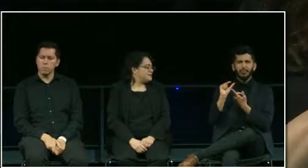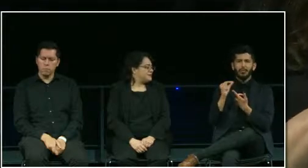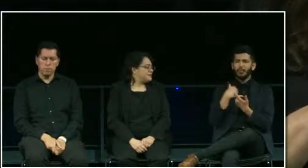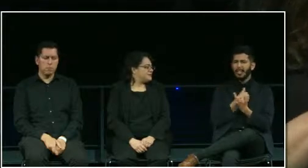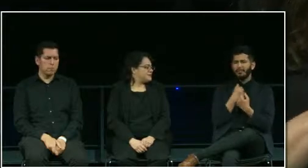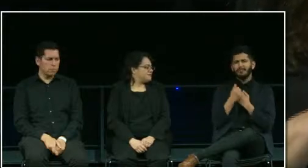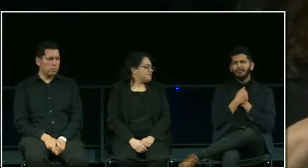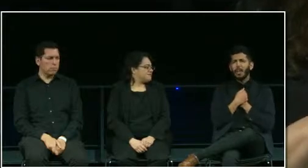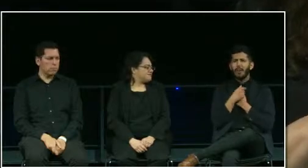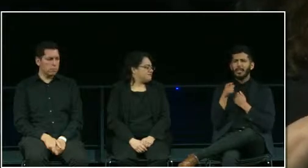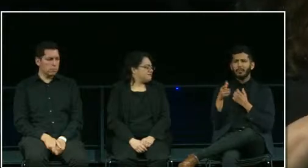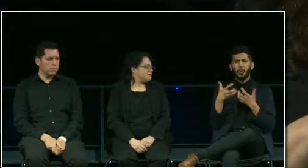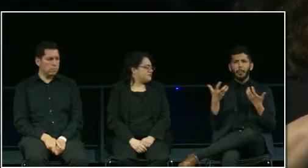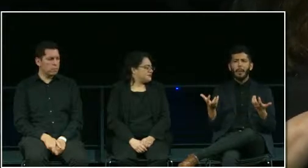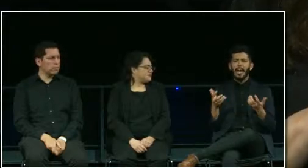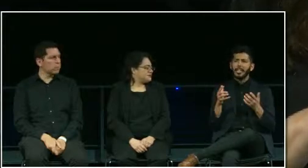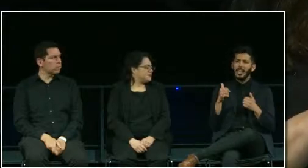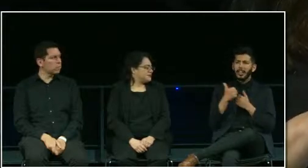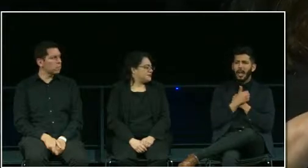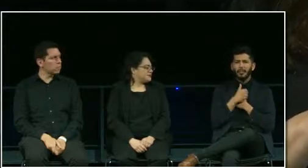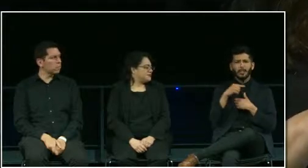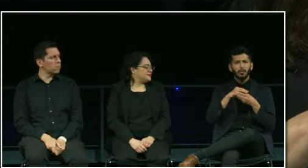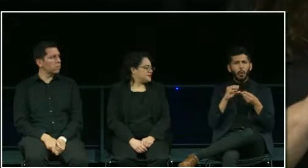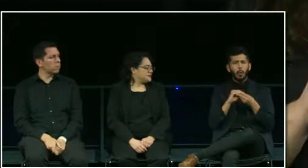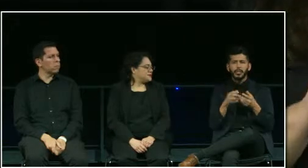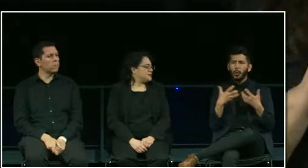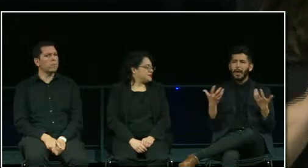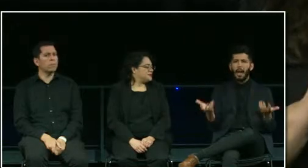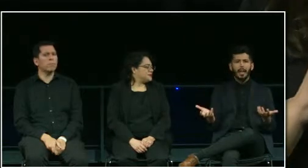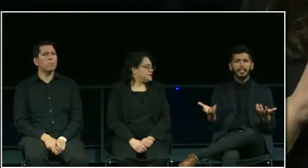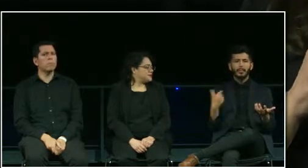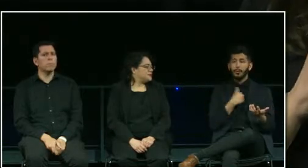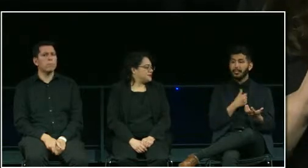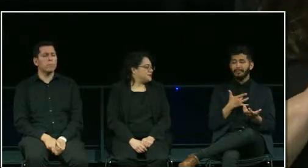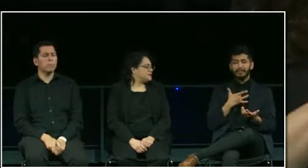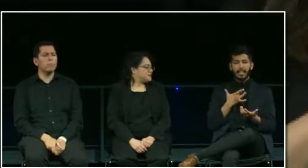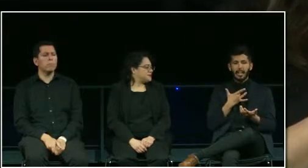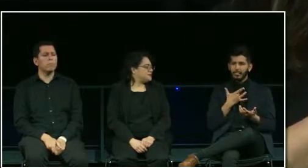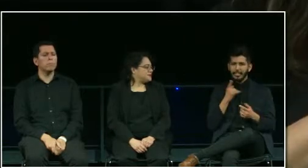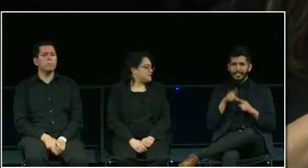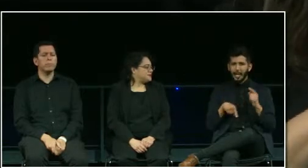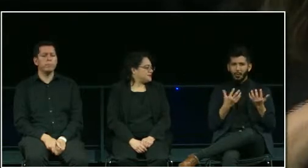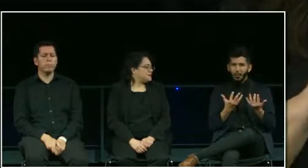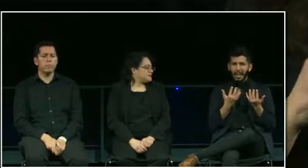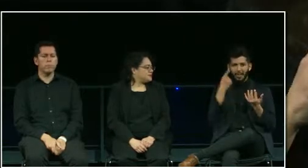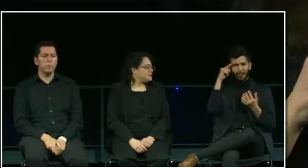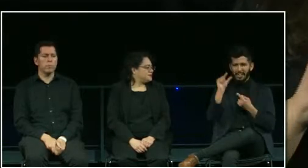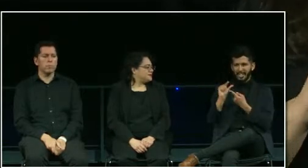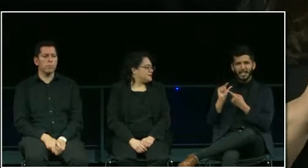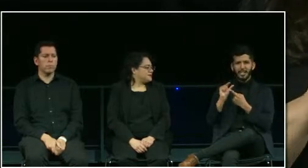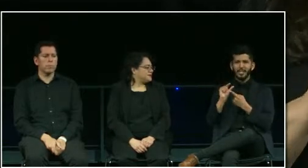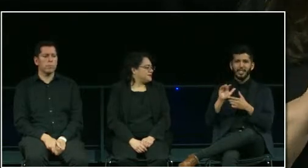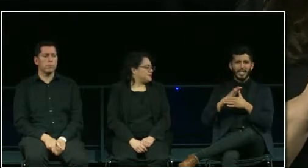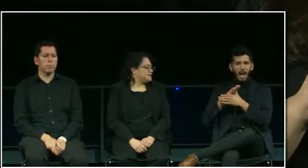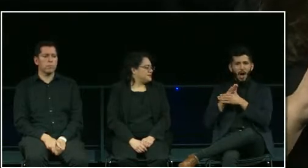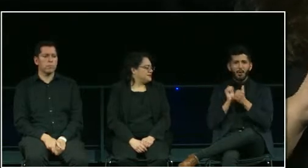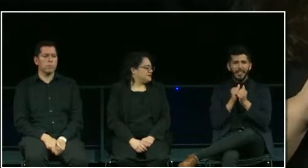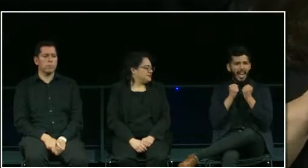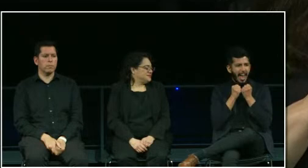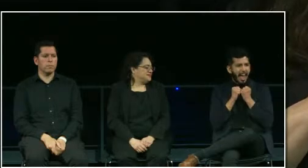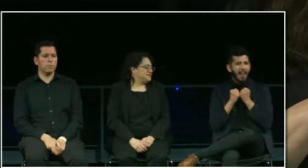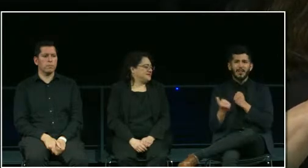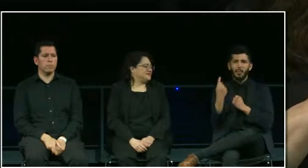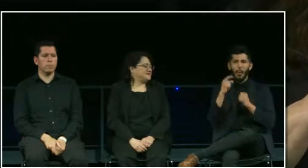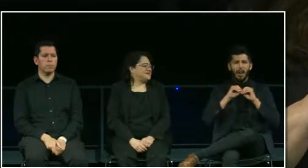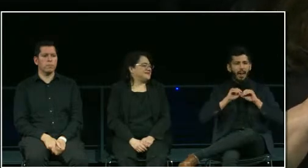him so much and loved the story so much and felt so much like we couldn't wait for this shell to be shared with everybody, and it